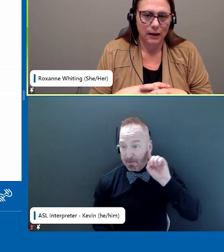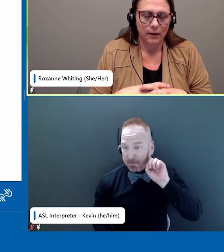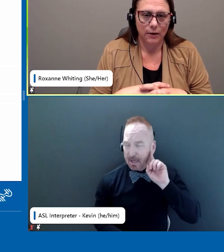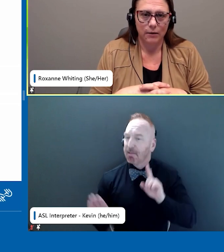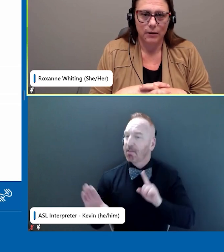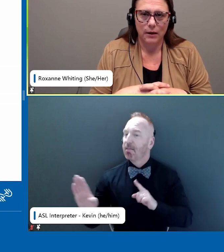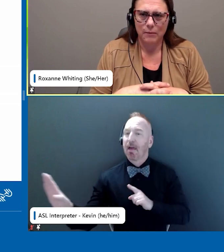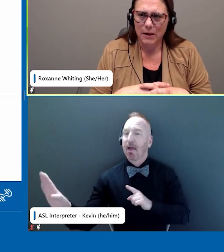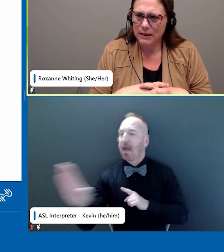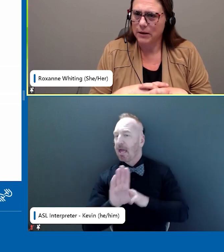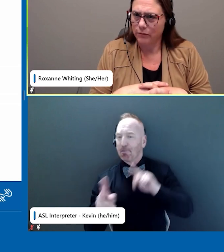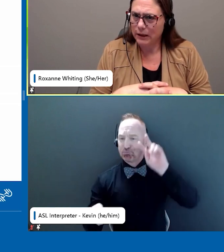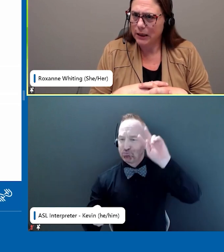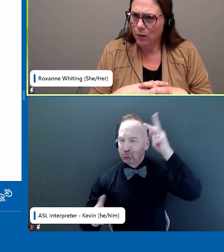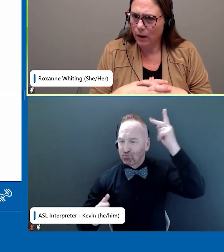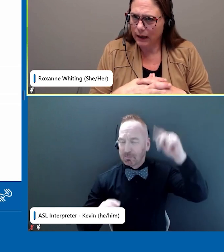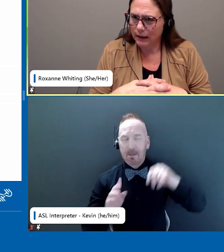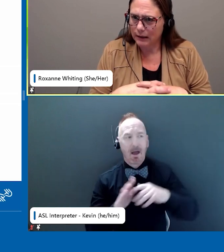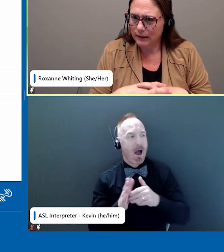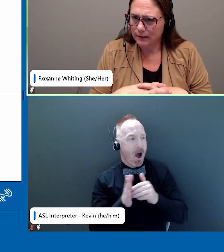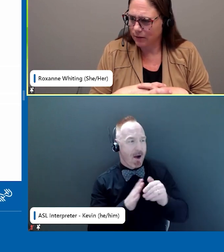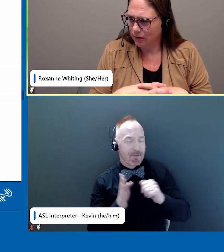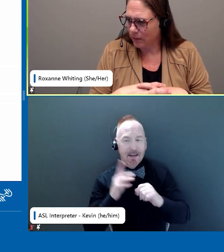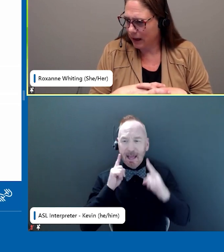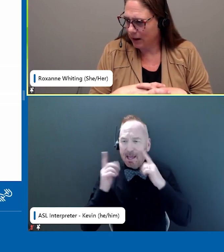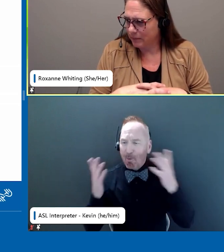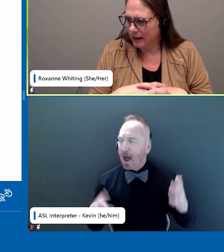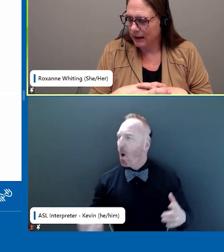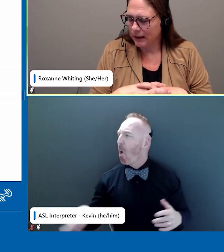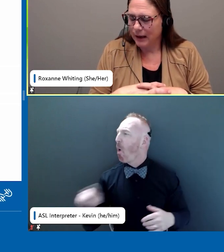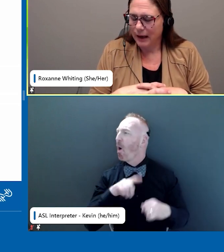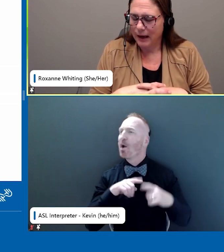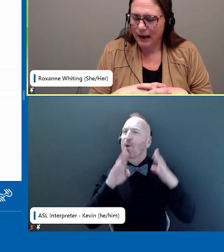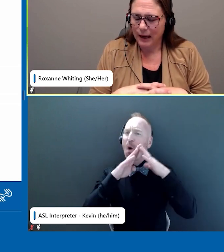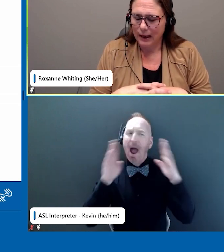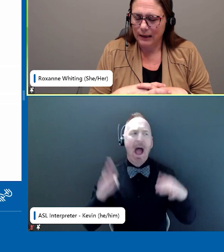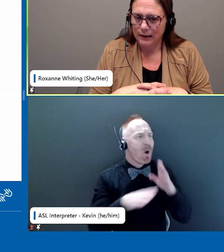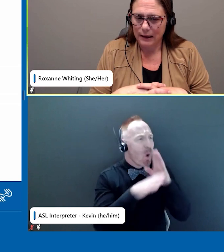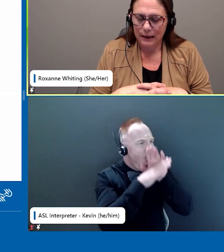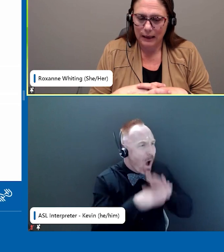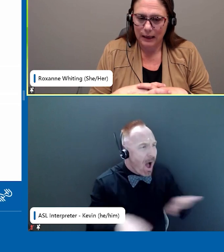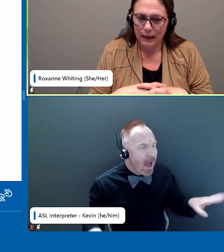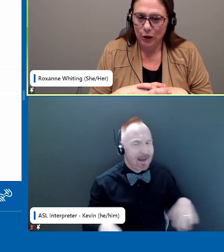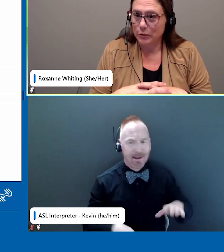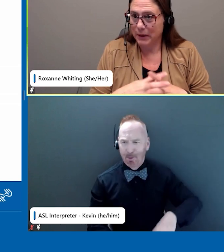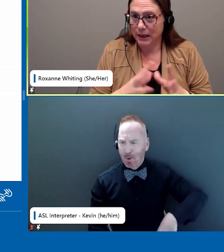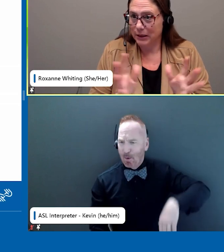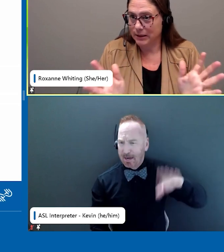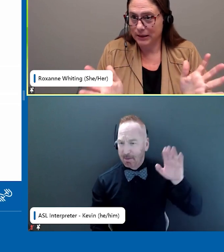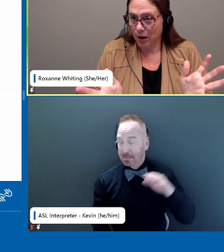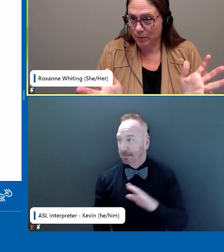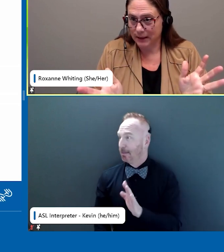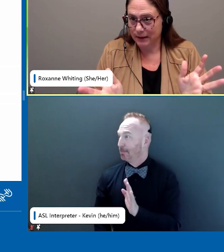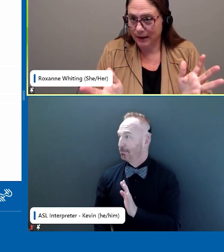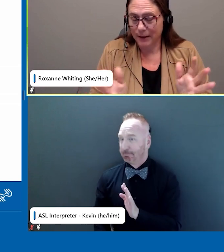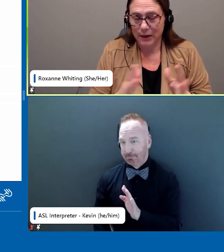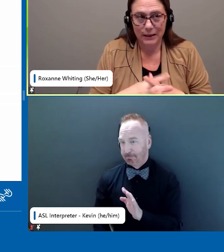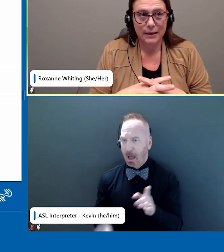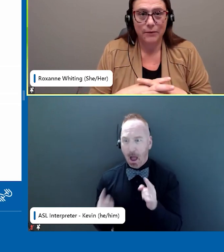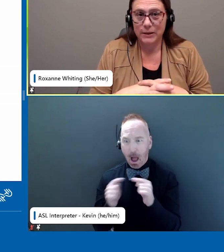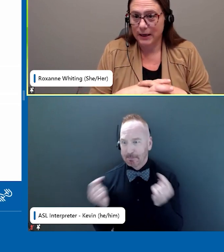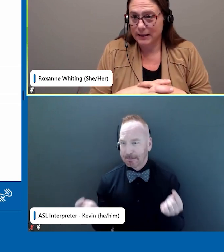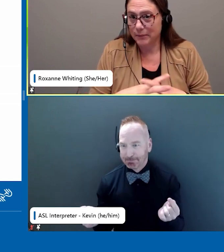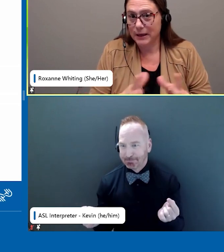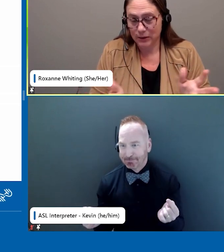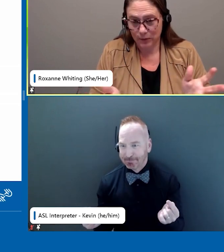I hear it must have been really quiet growing up, and it couldn't be just the opposite. I mean, in